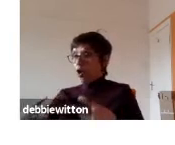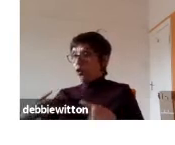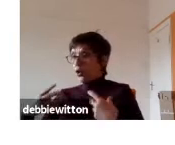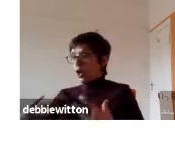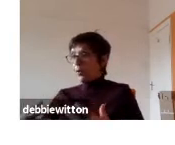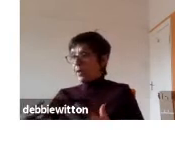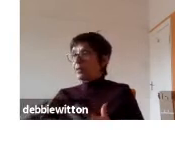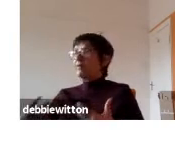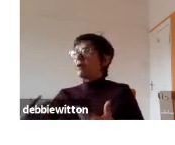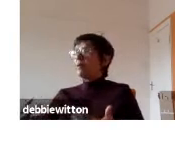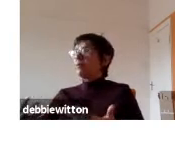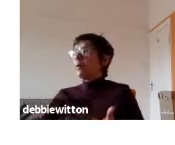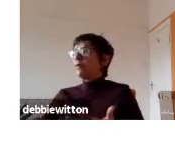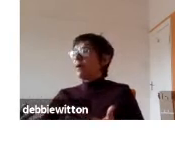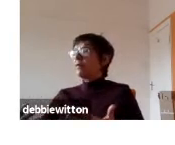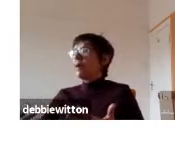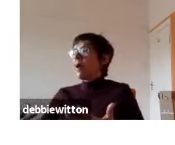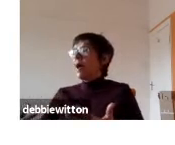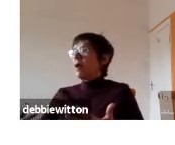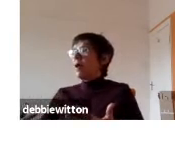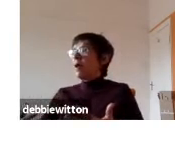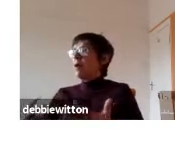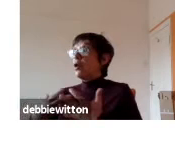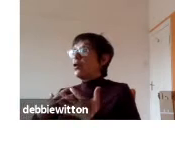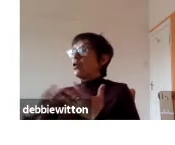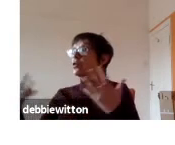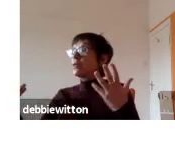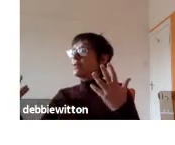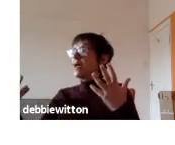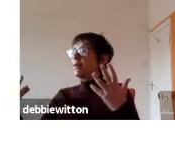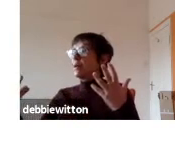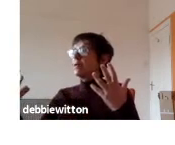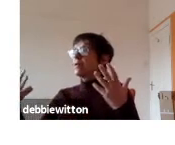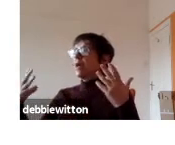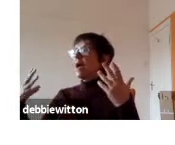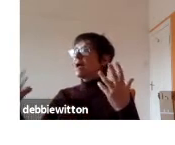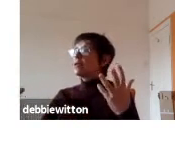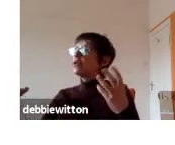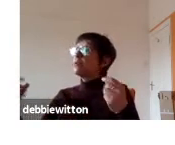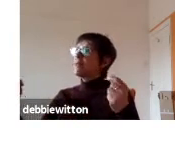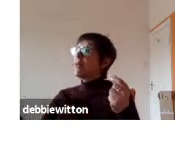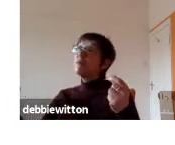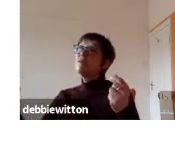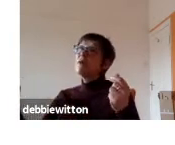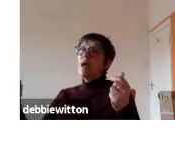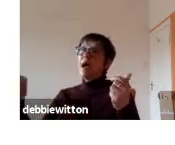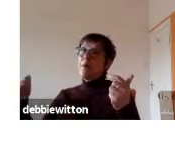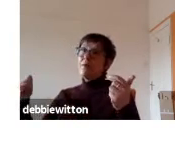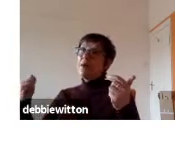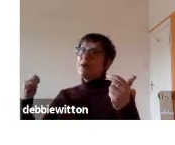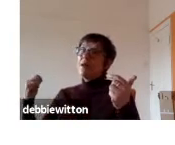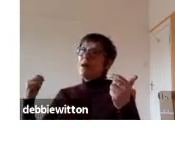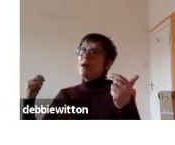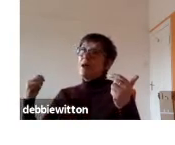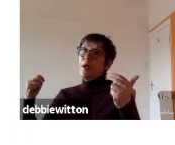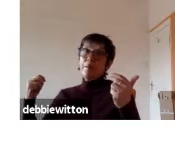an ongoing development process. And I am not a tech person at all myself.